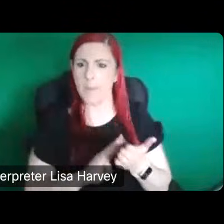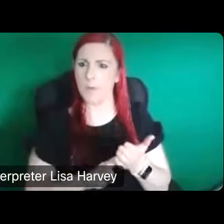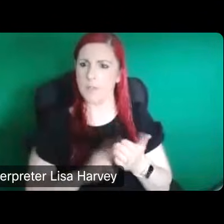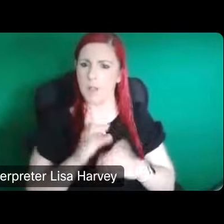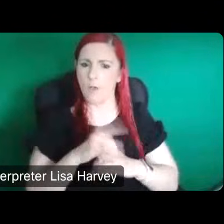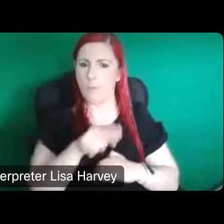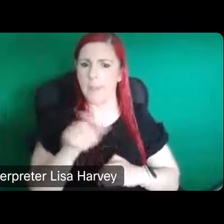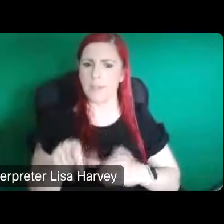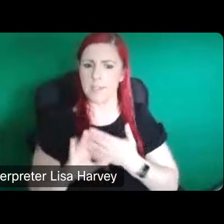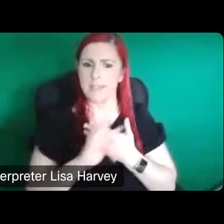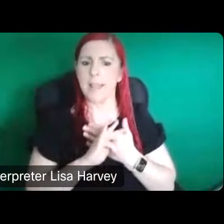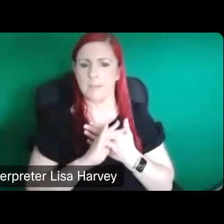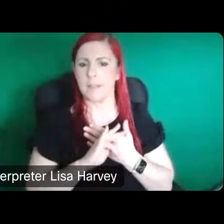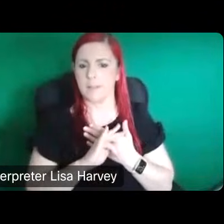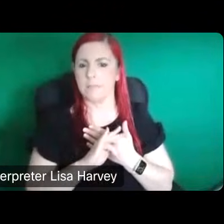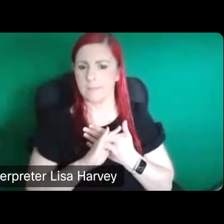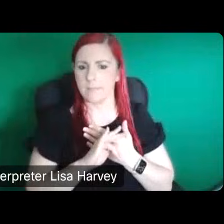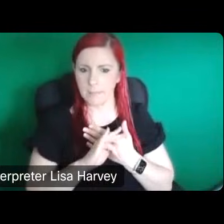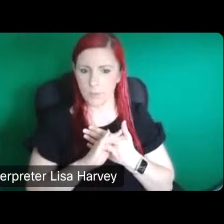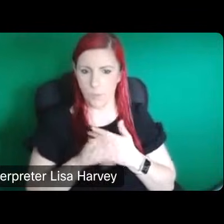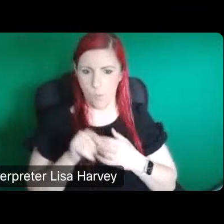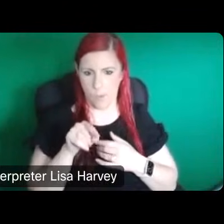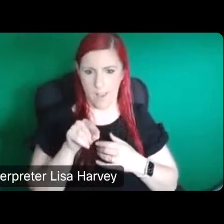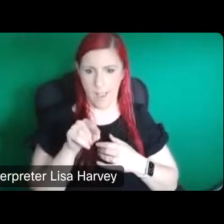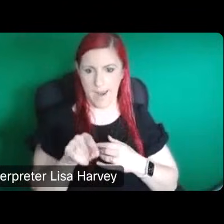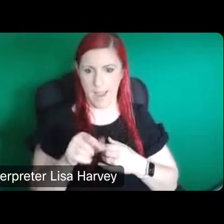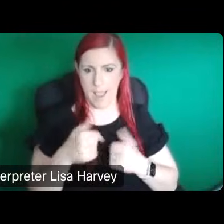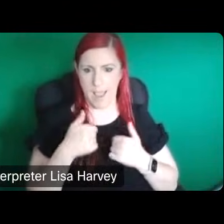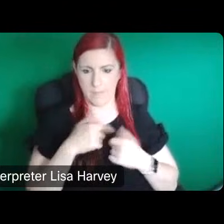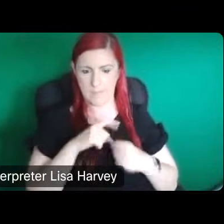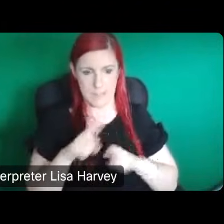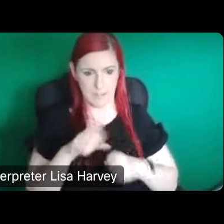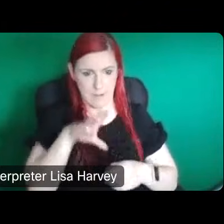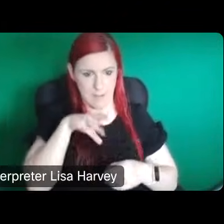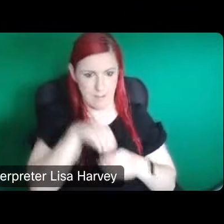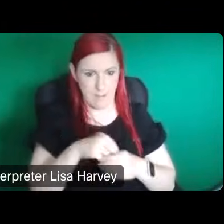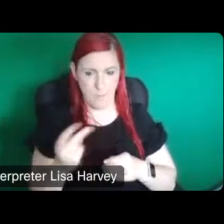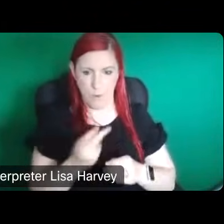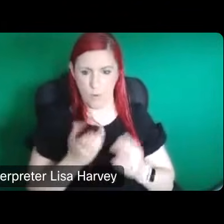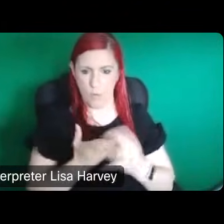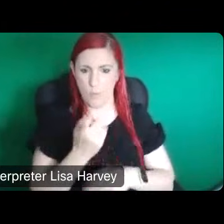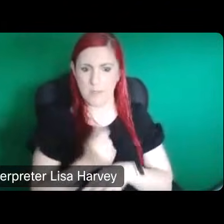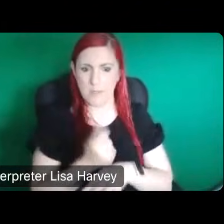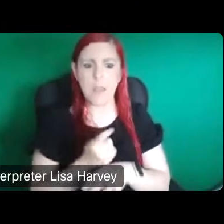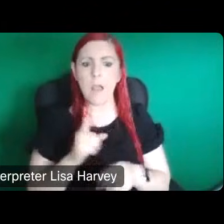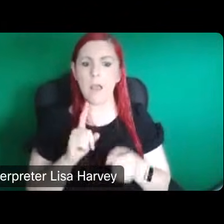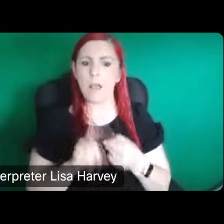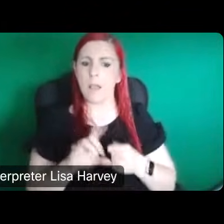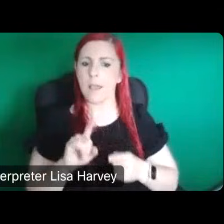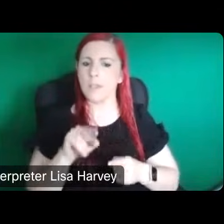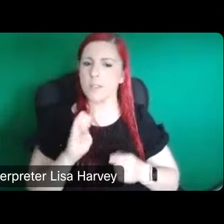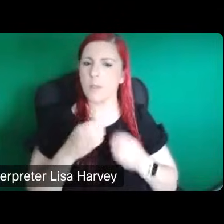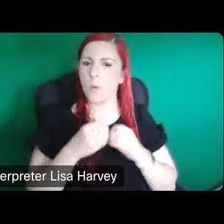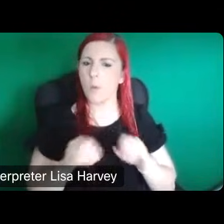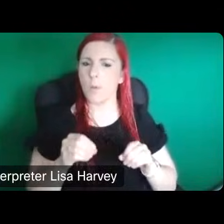2013. And our group has remained a collaborative partner throughout that time. The HSE Open Disclosure policy being launched